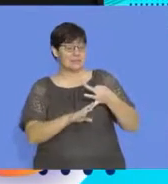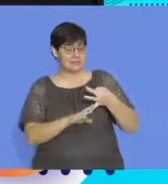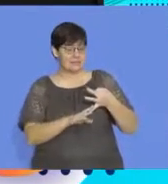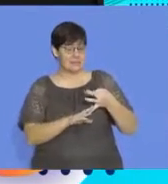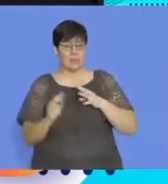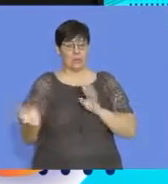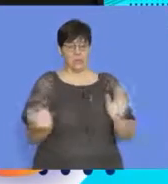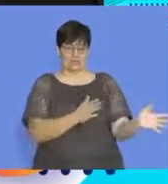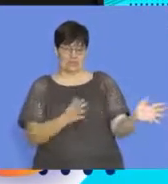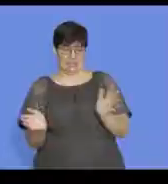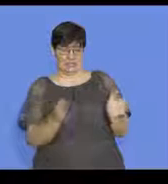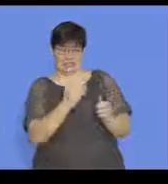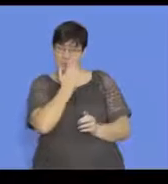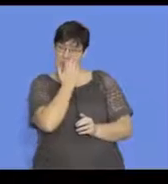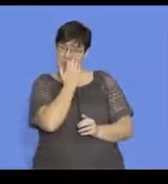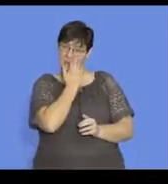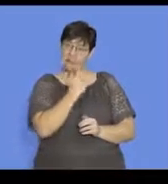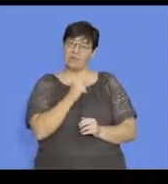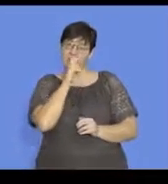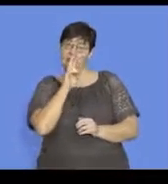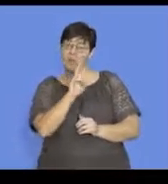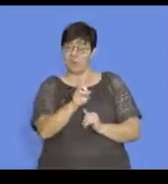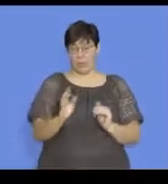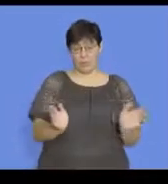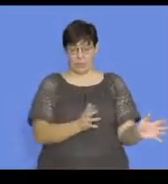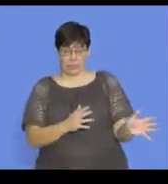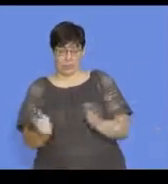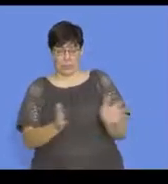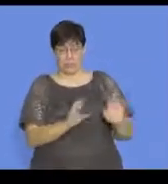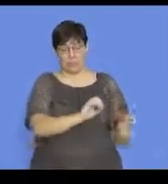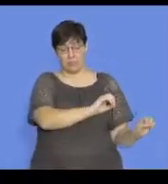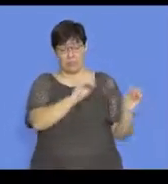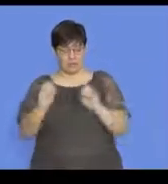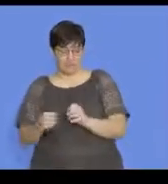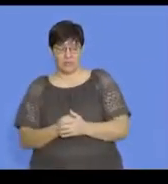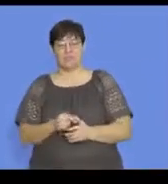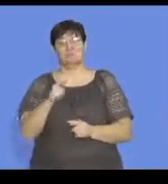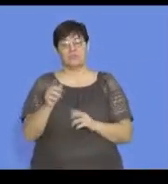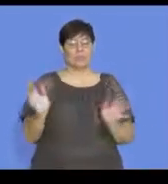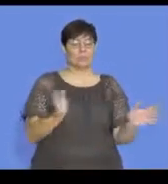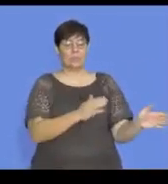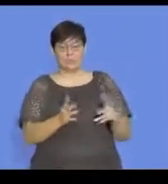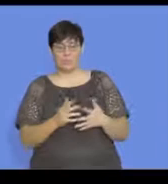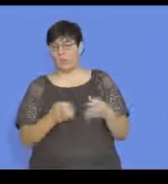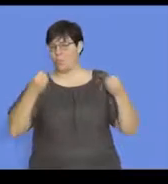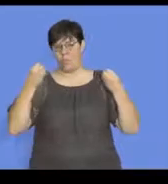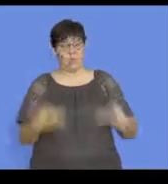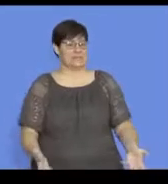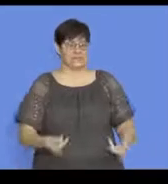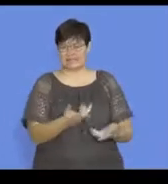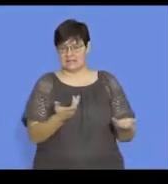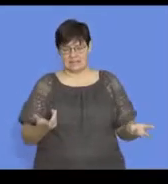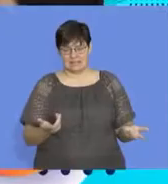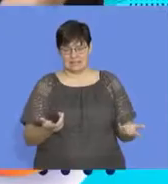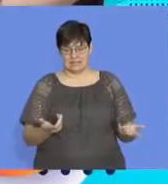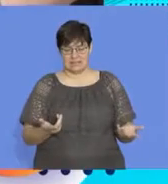wind. Now when we look at wind pollination is wasteful. And what do we mean by that?